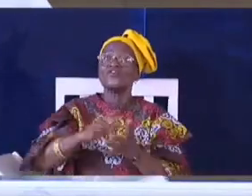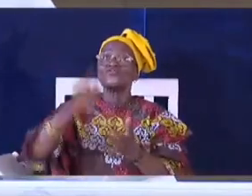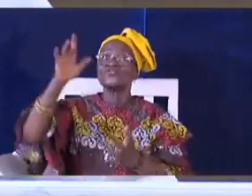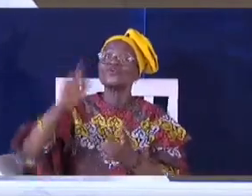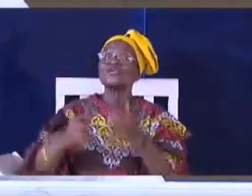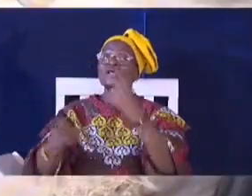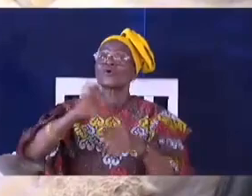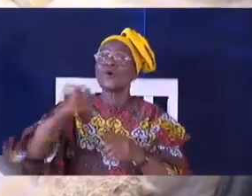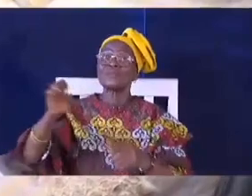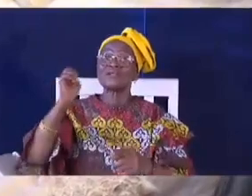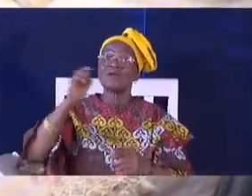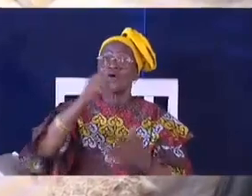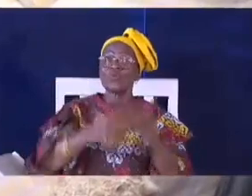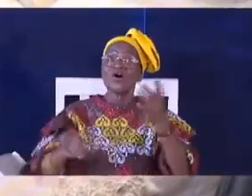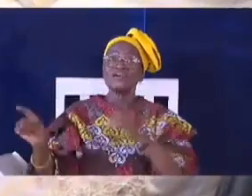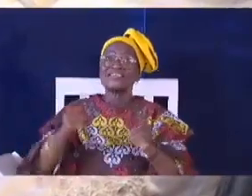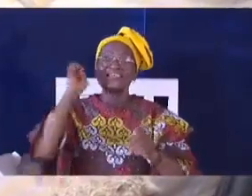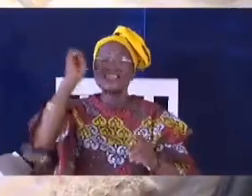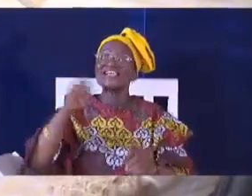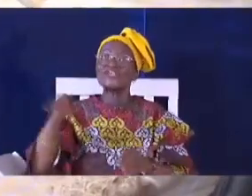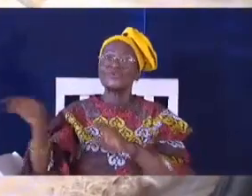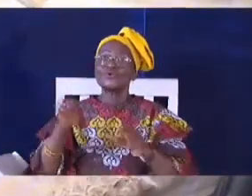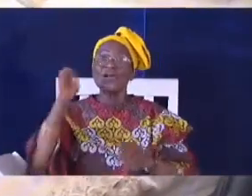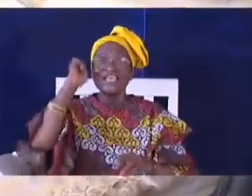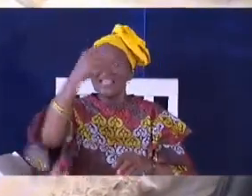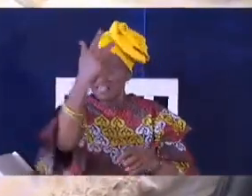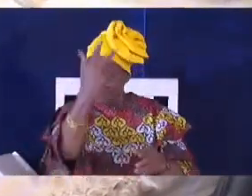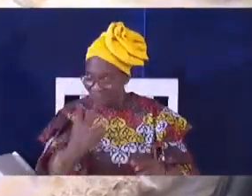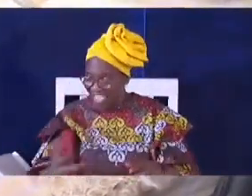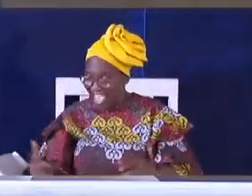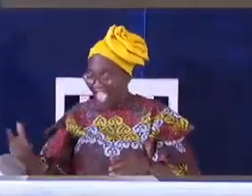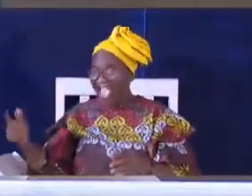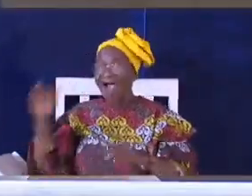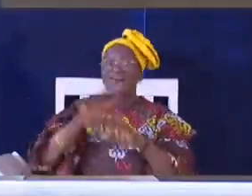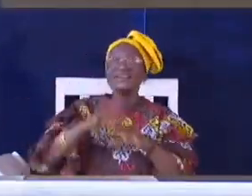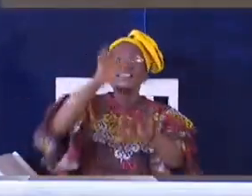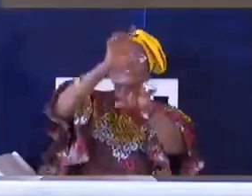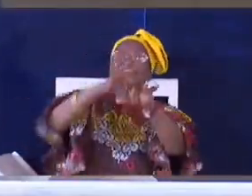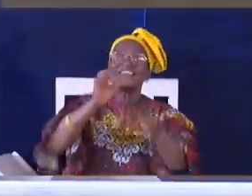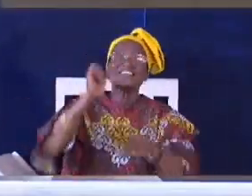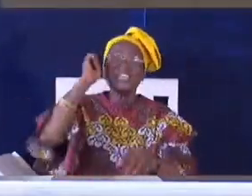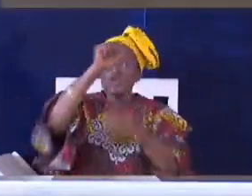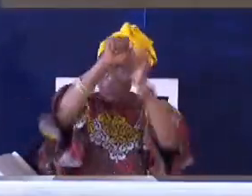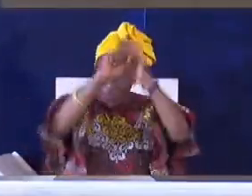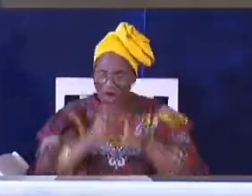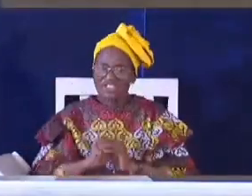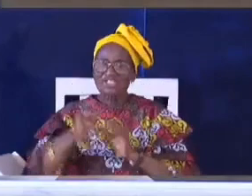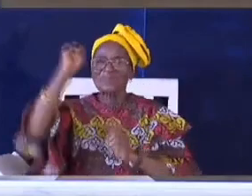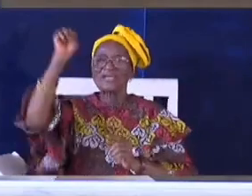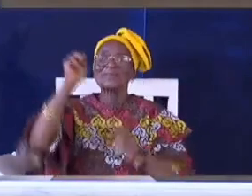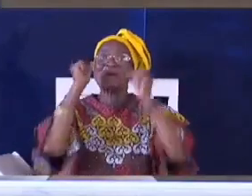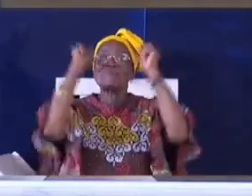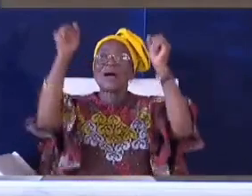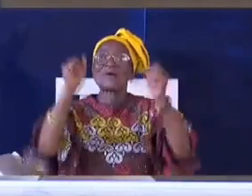do? He fell at his feet. He worshipped him. Power passes power.